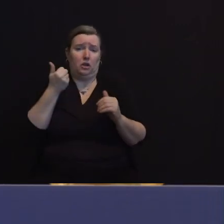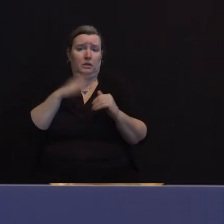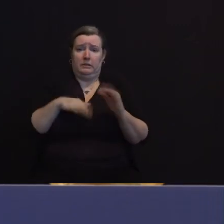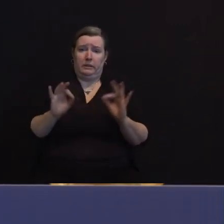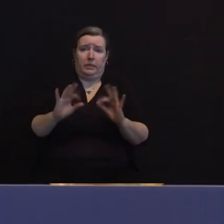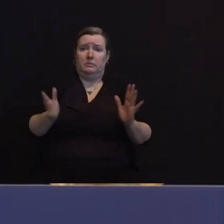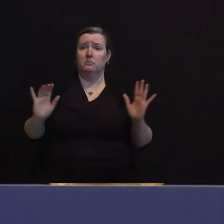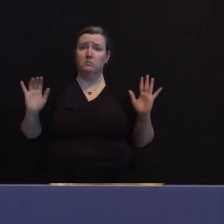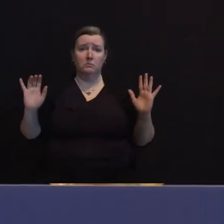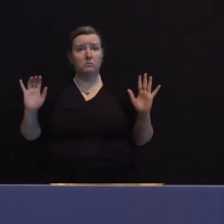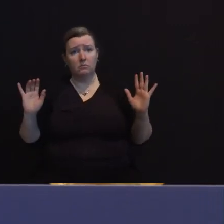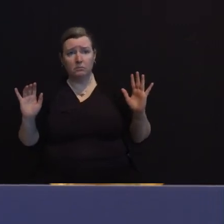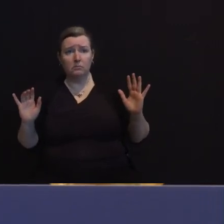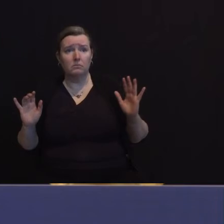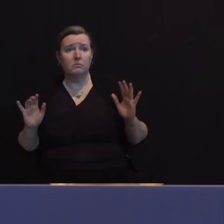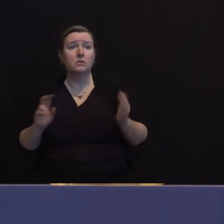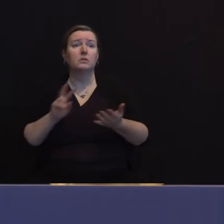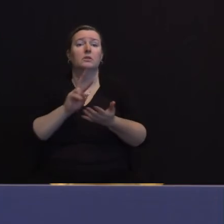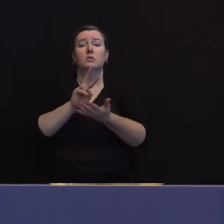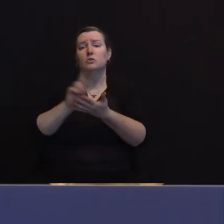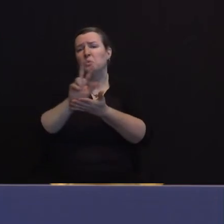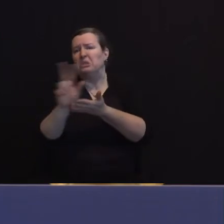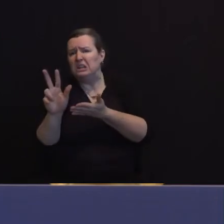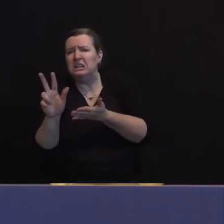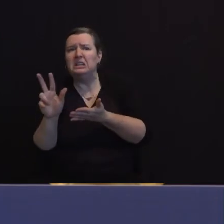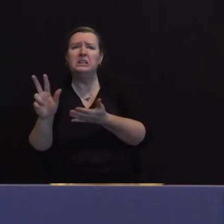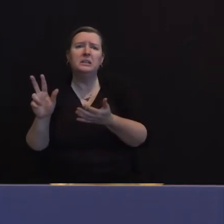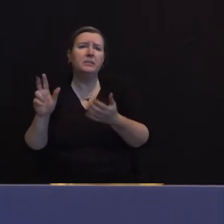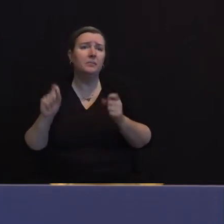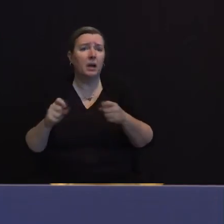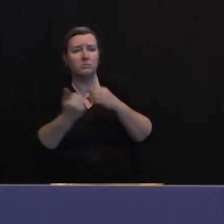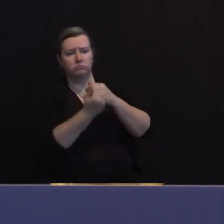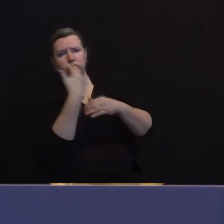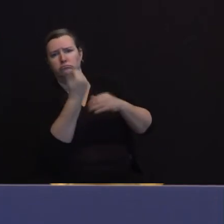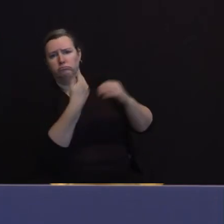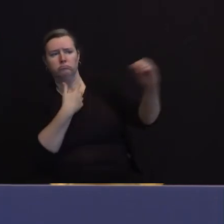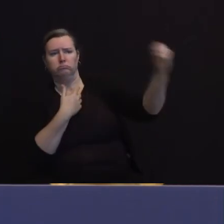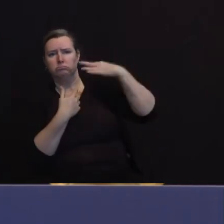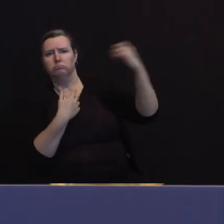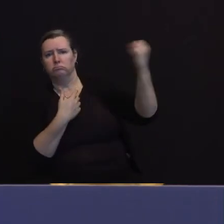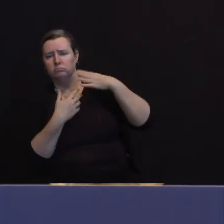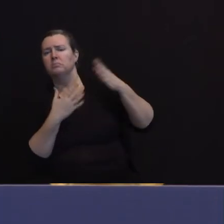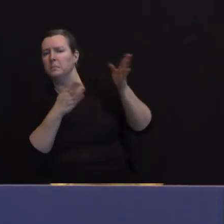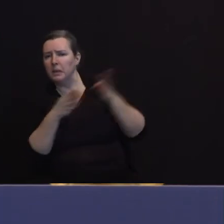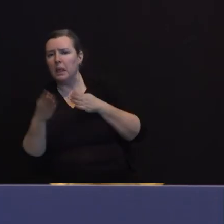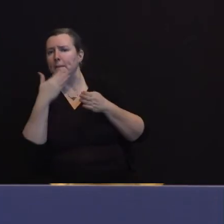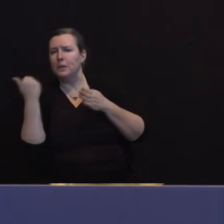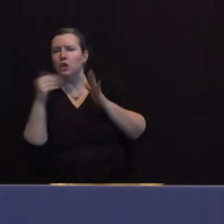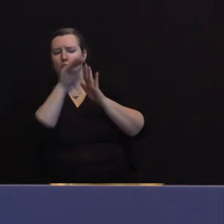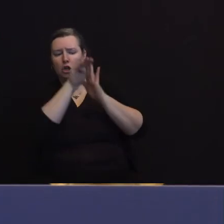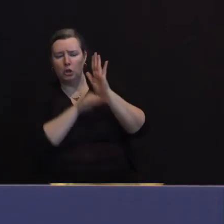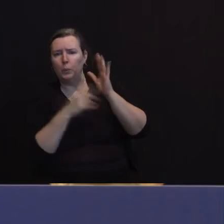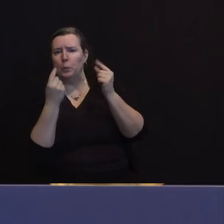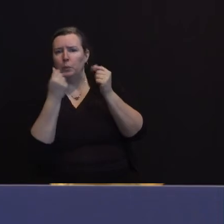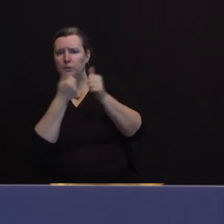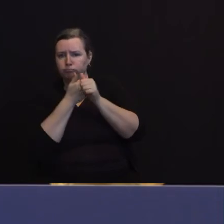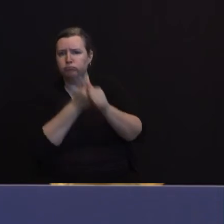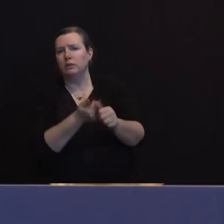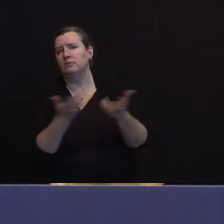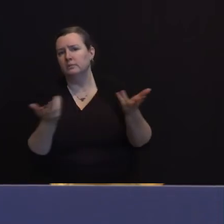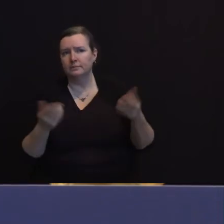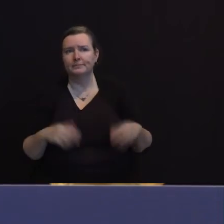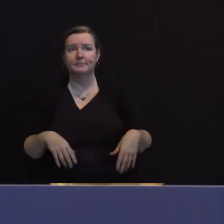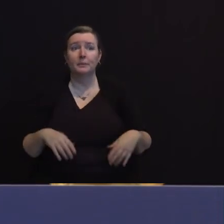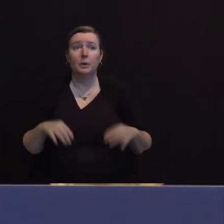which allows Judy and Eddie and their colleagues to plan this in a much more thorough and efficient manner. I also